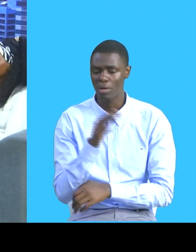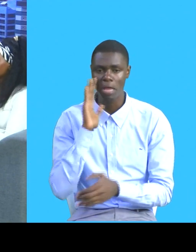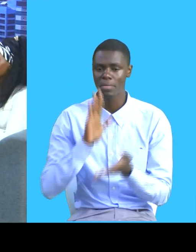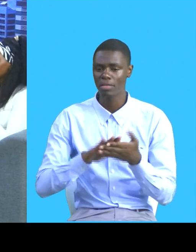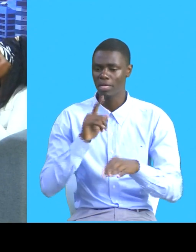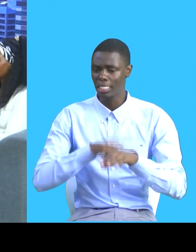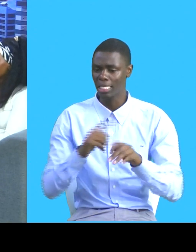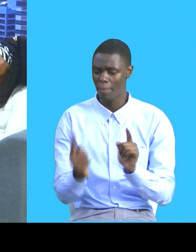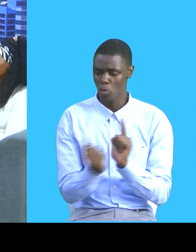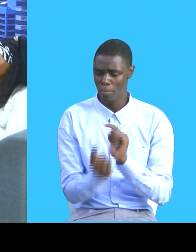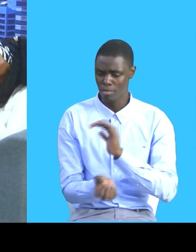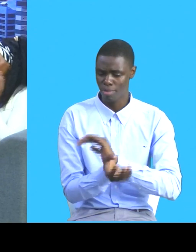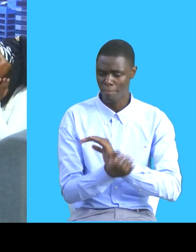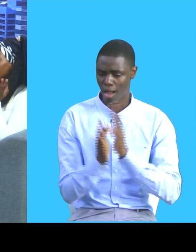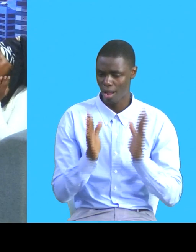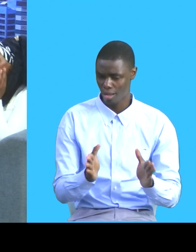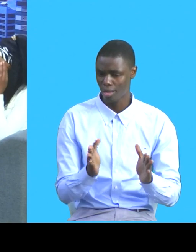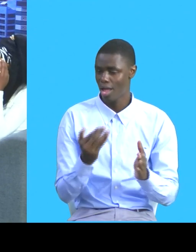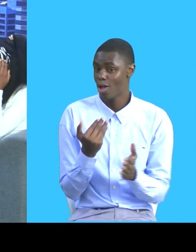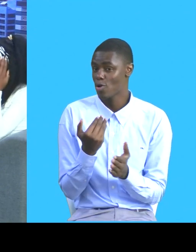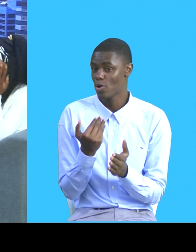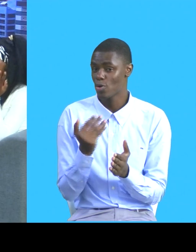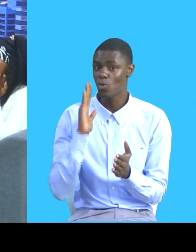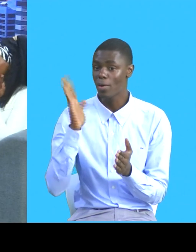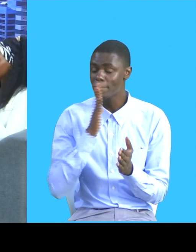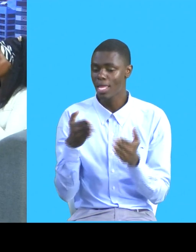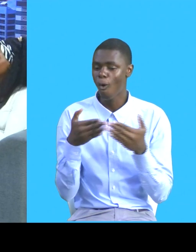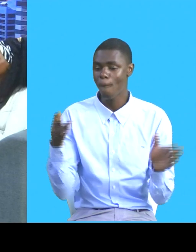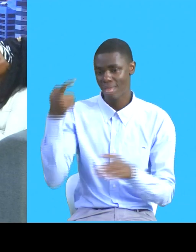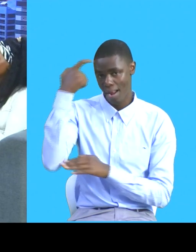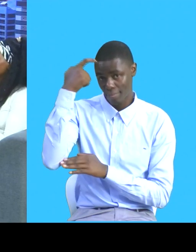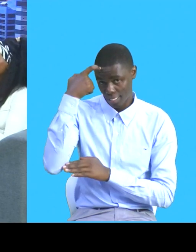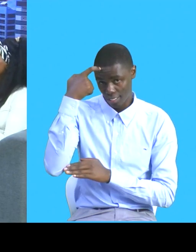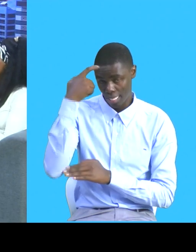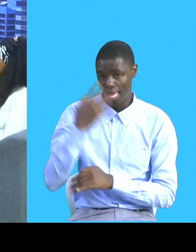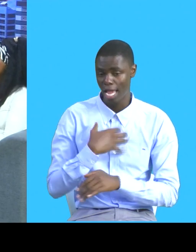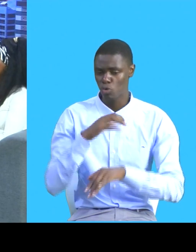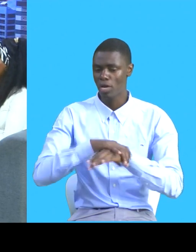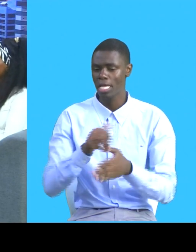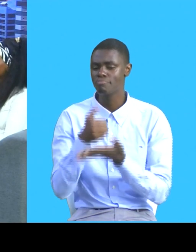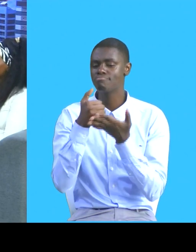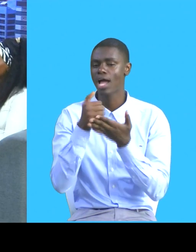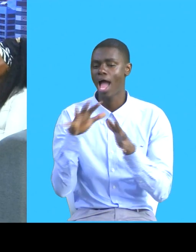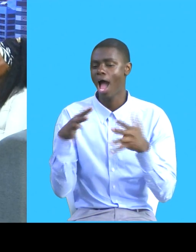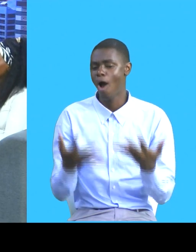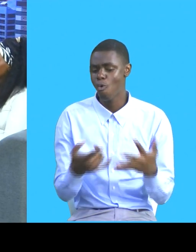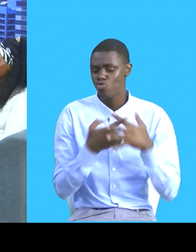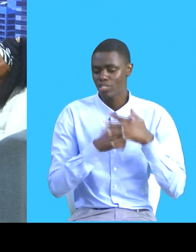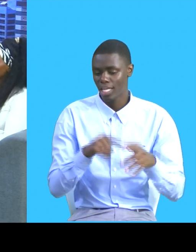you first meet your counselors, you'll be open-minded, and you'll get help on how you start from